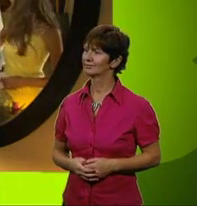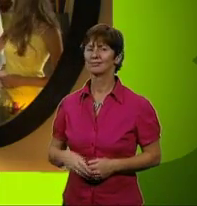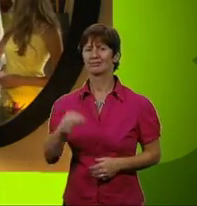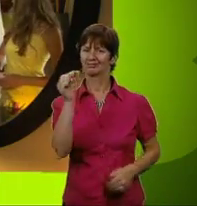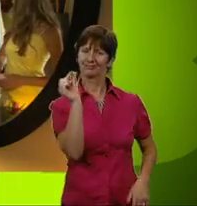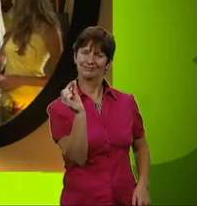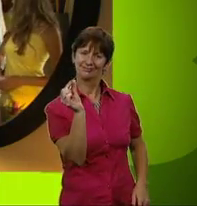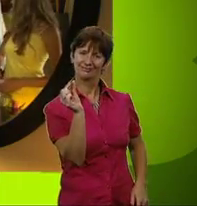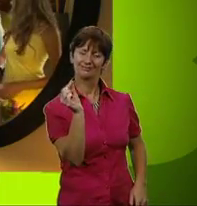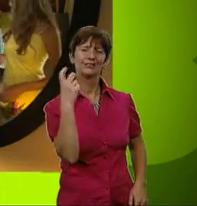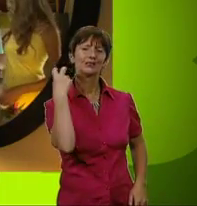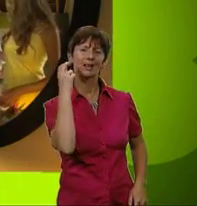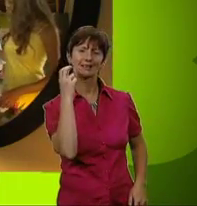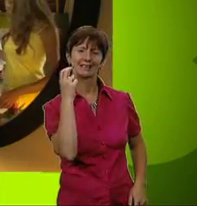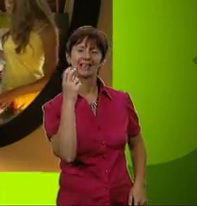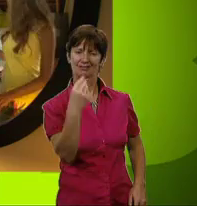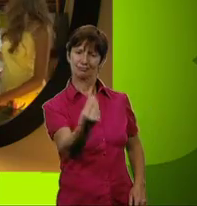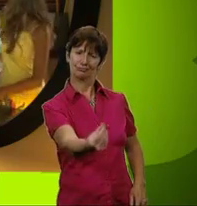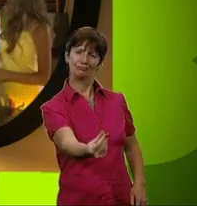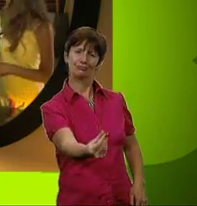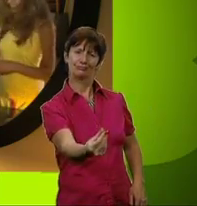Cherish your ass. I want you to have it. What's got on you?